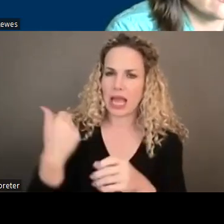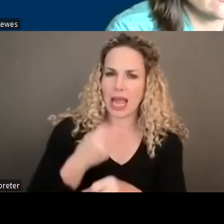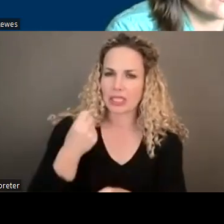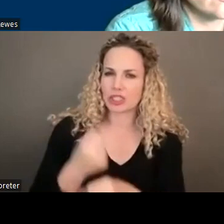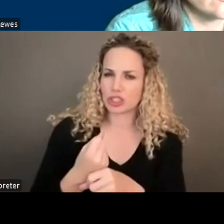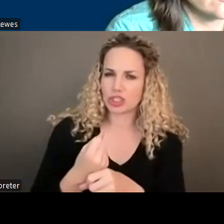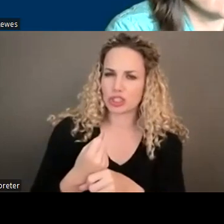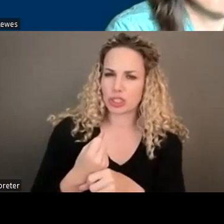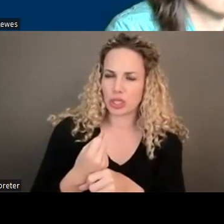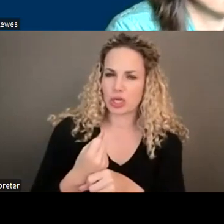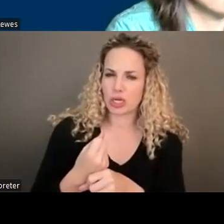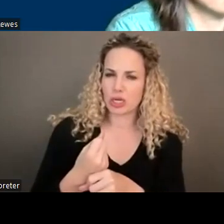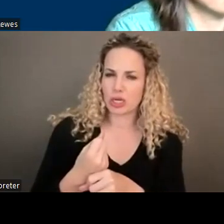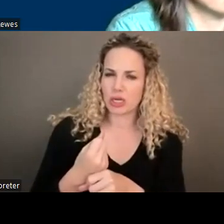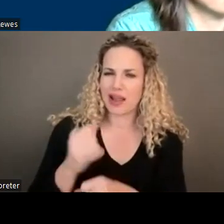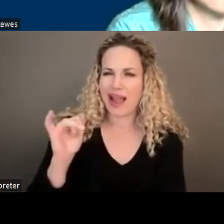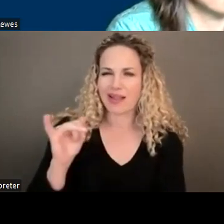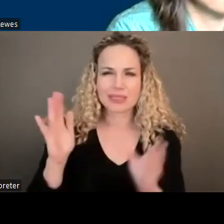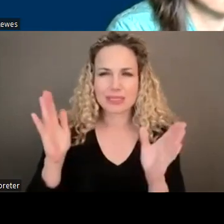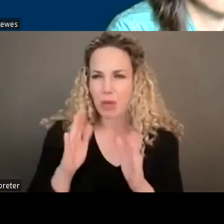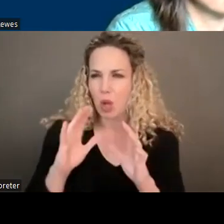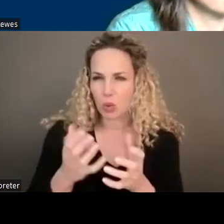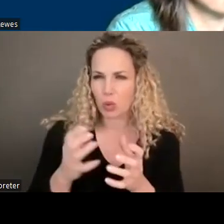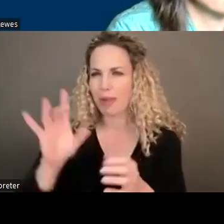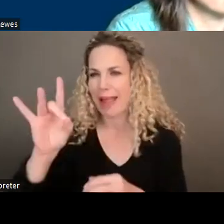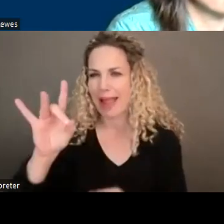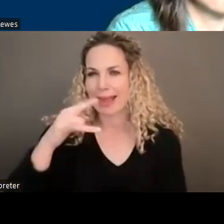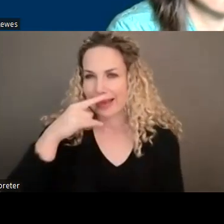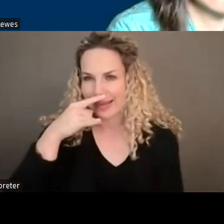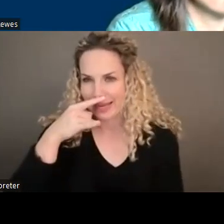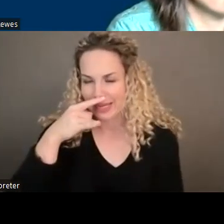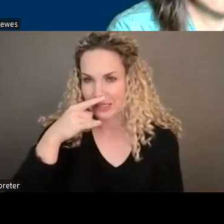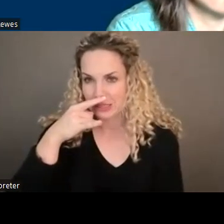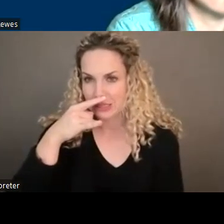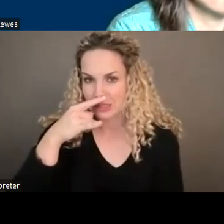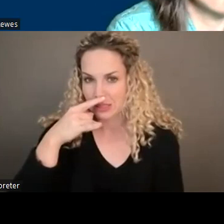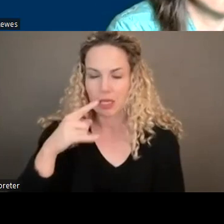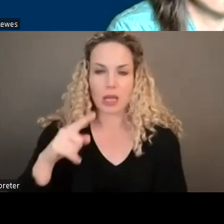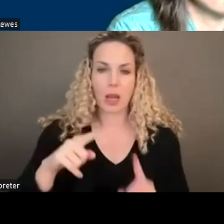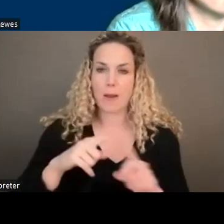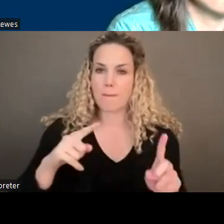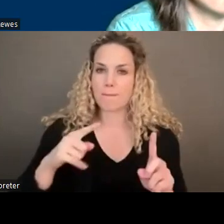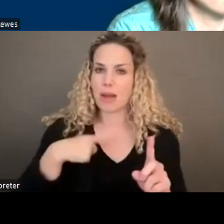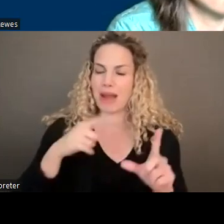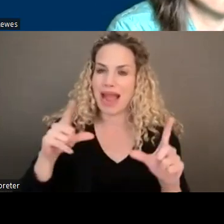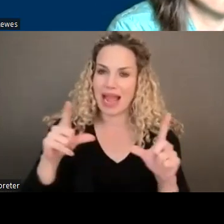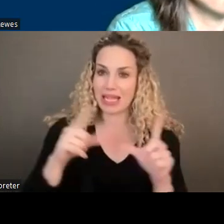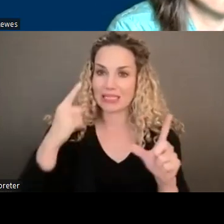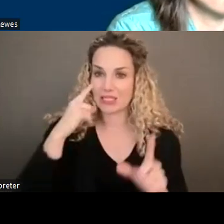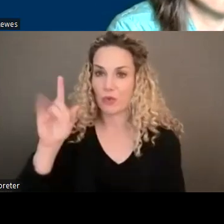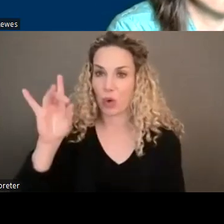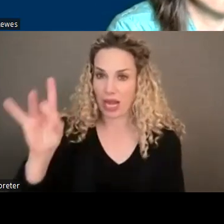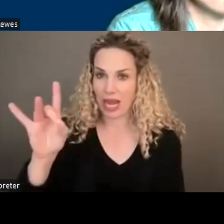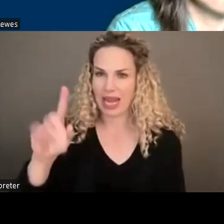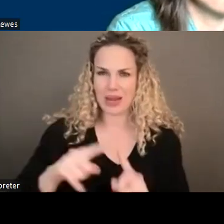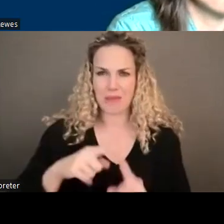small, like a 8 for 8 kids. But my license is for 8, but I take care